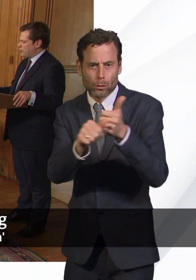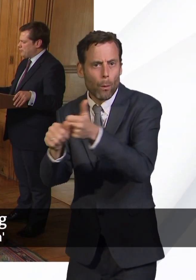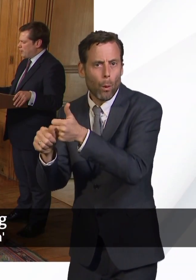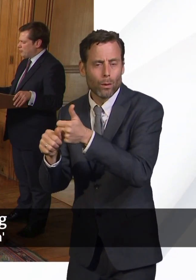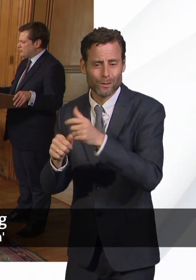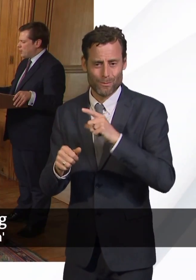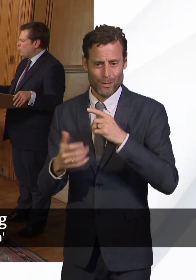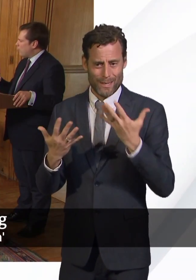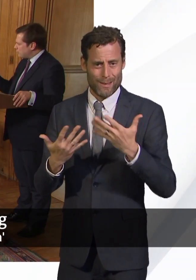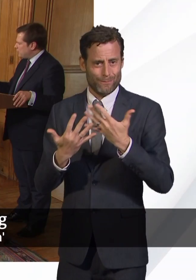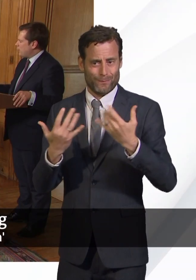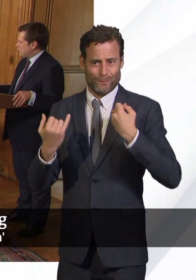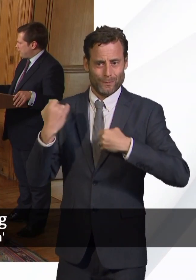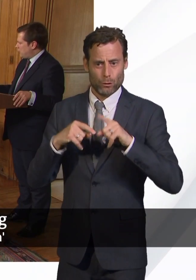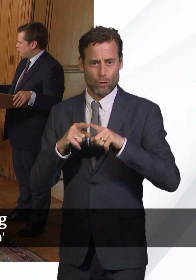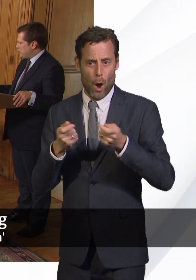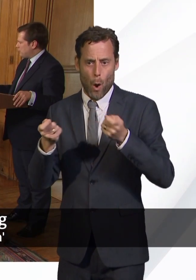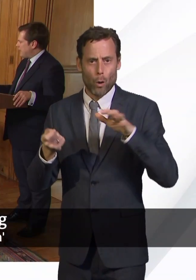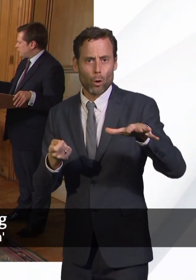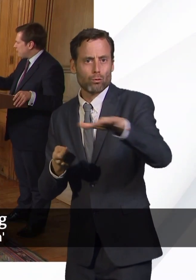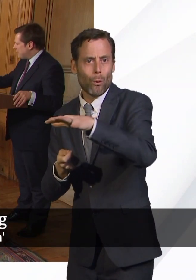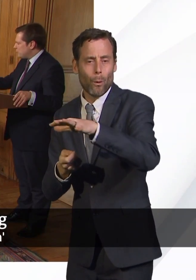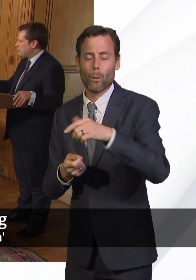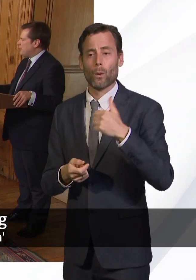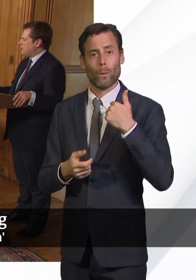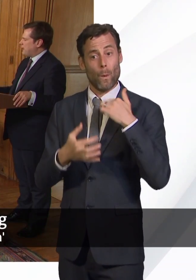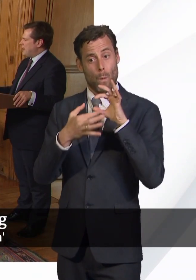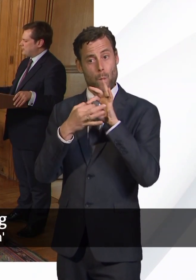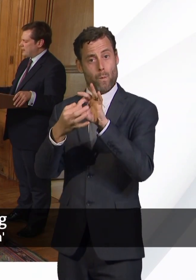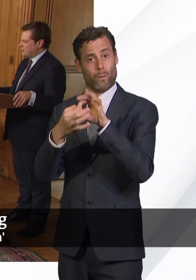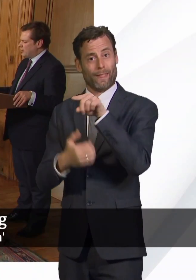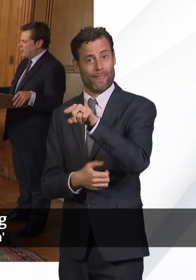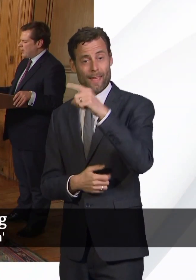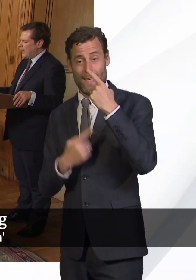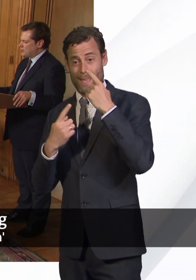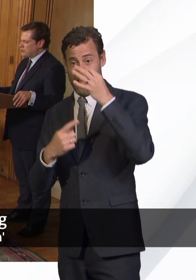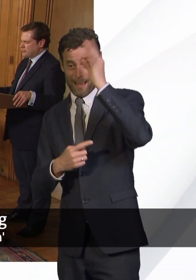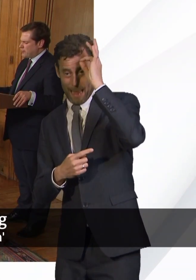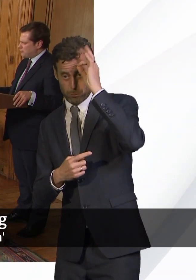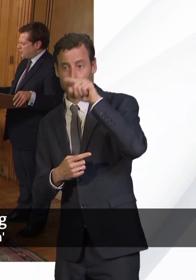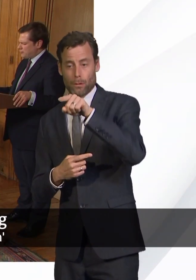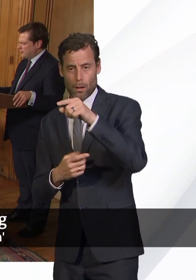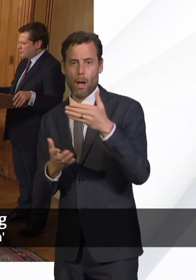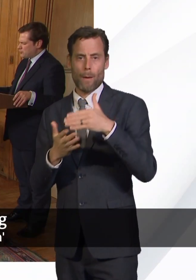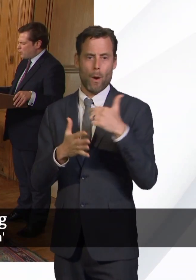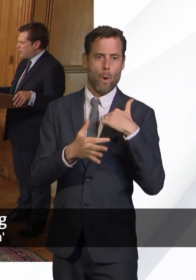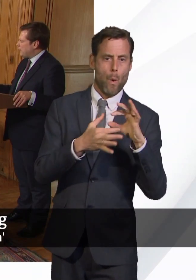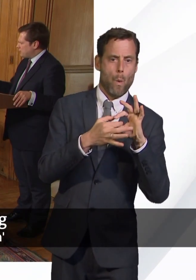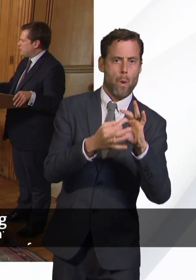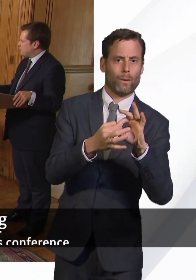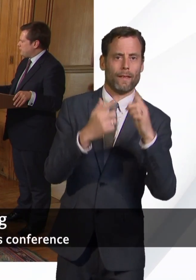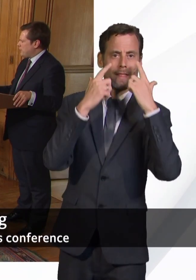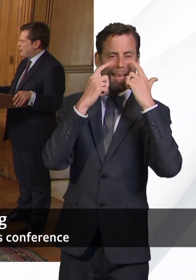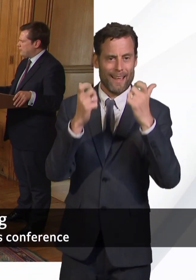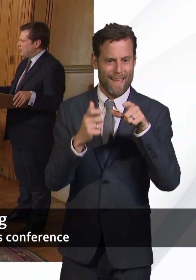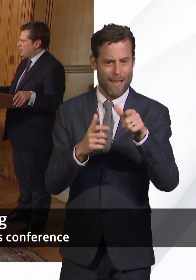of coronavirus. We're obviously working very closely with those councils and with the care sector. And if there's further funding that's required, then